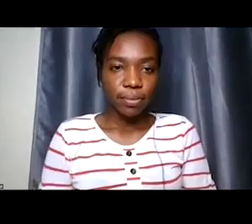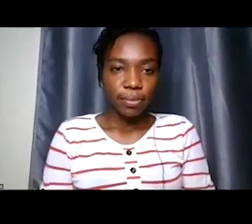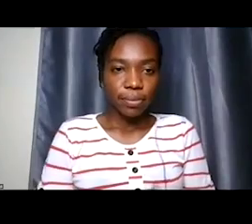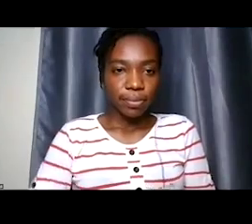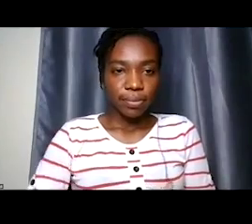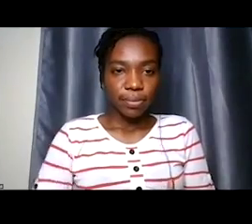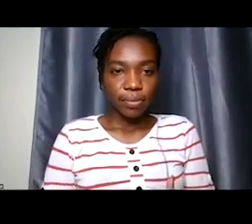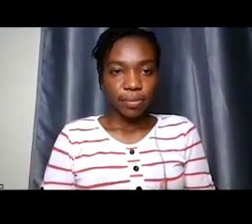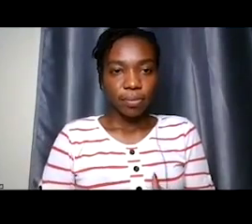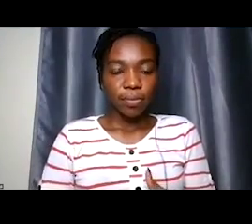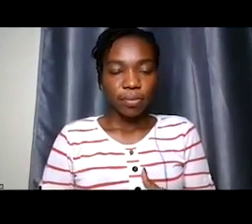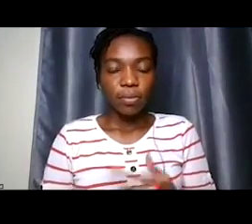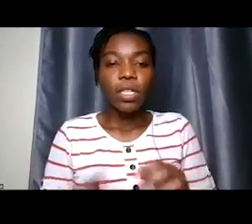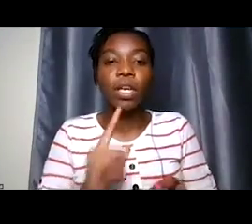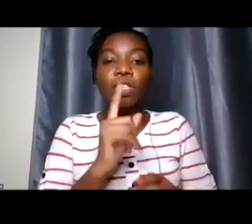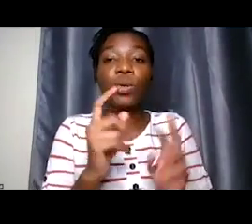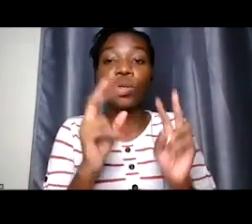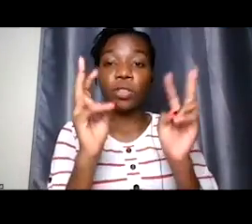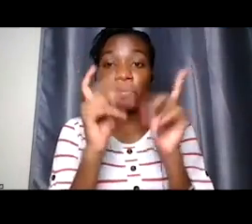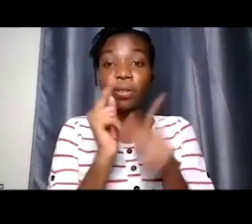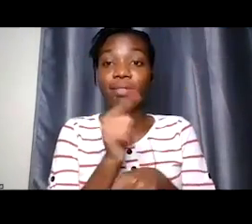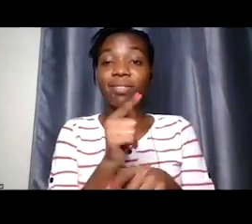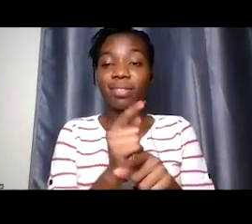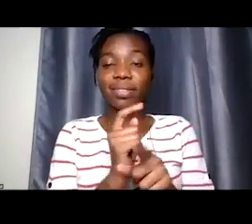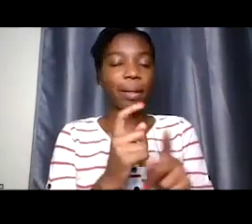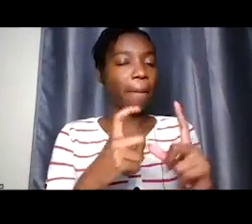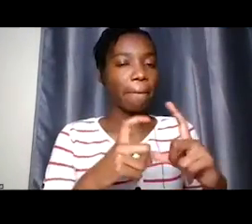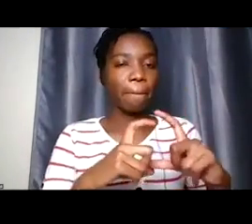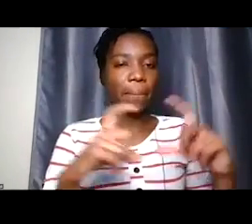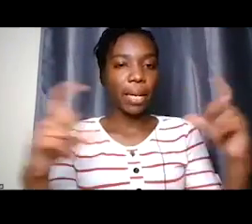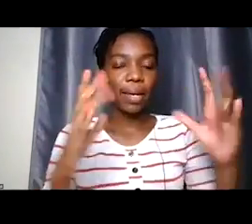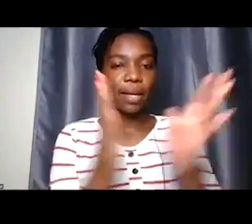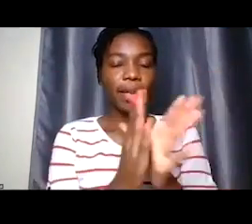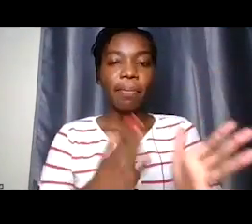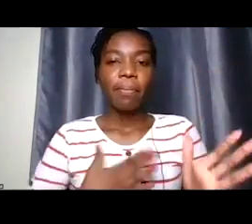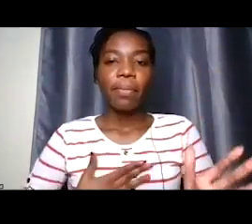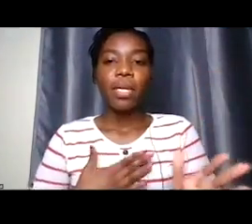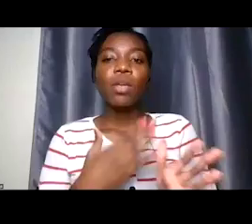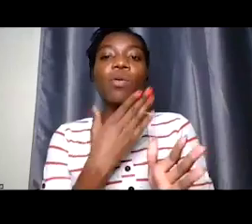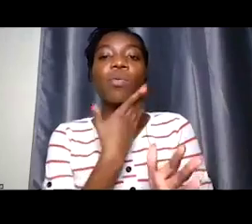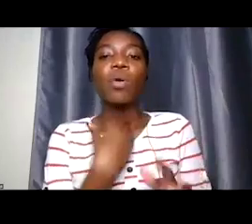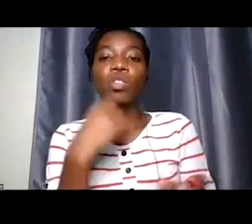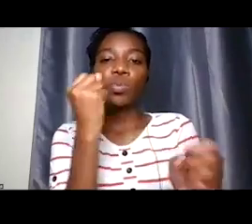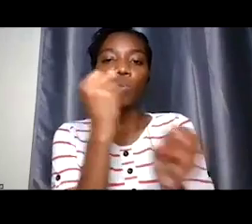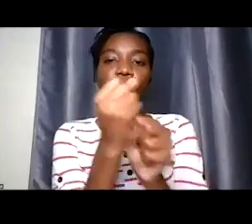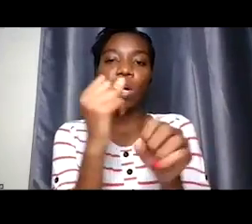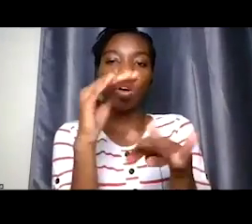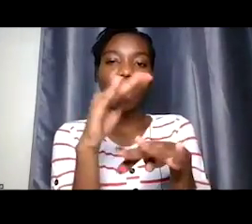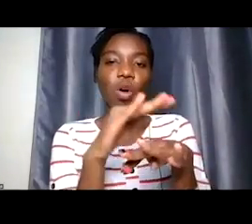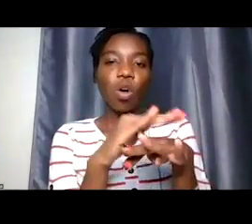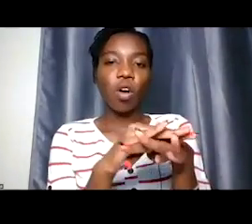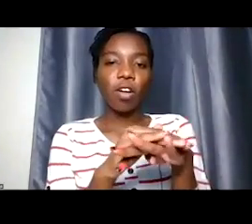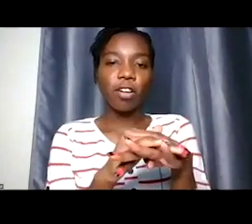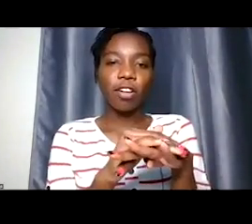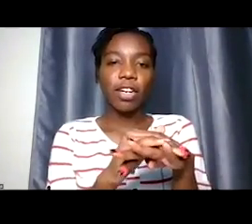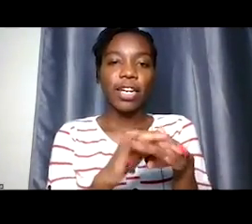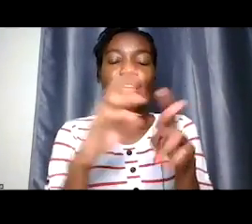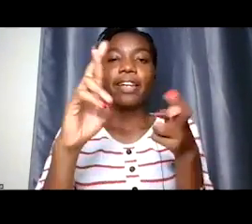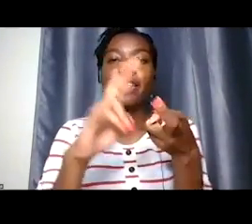So this topic is far and wide, and I'll deal so much on the